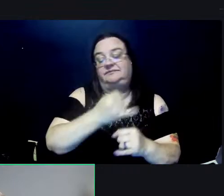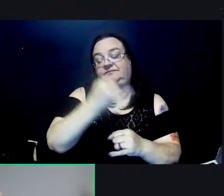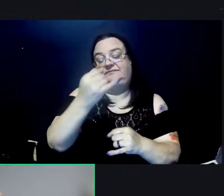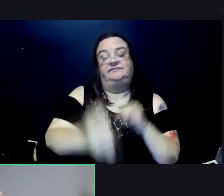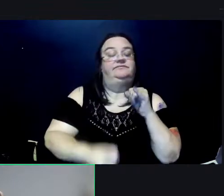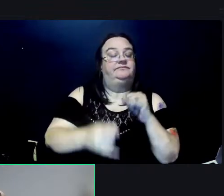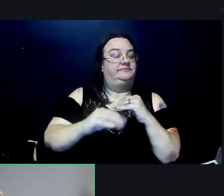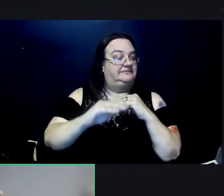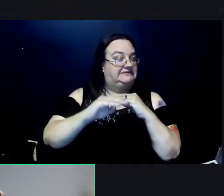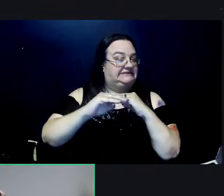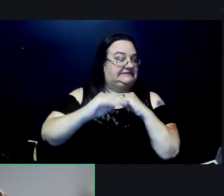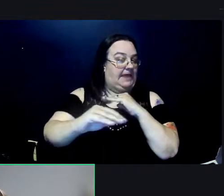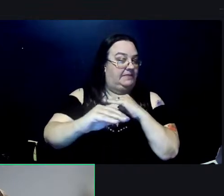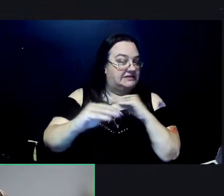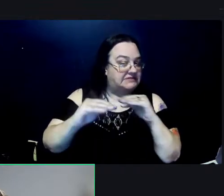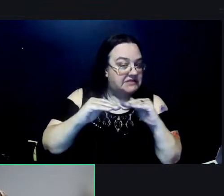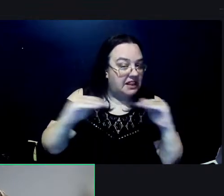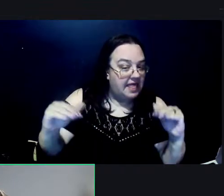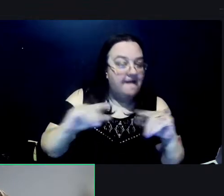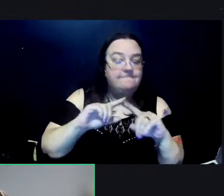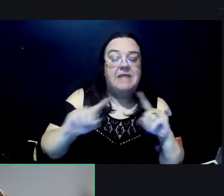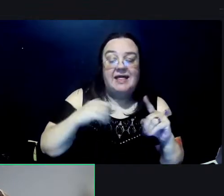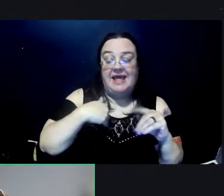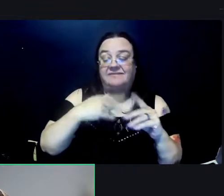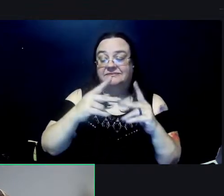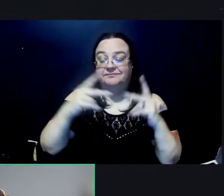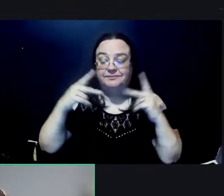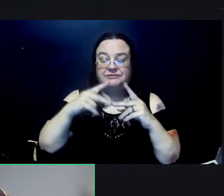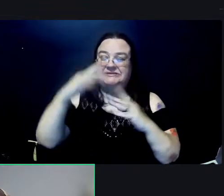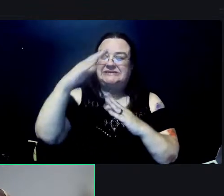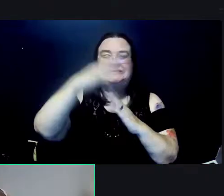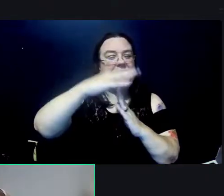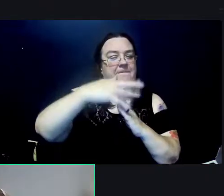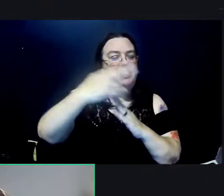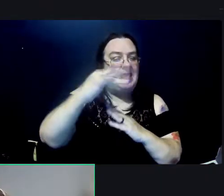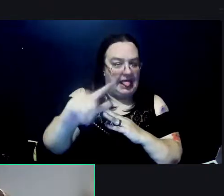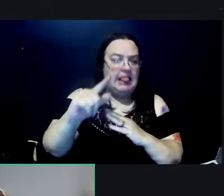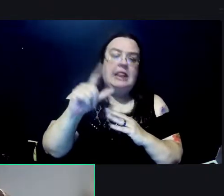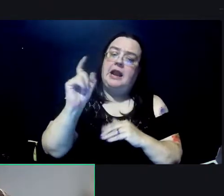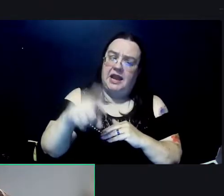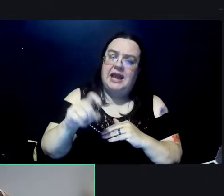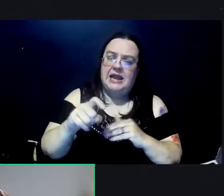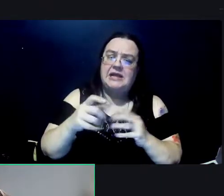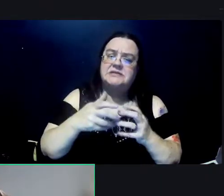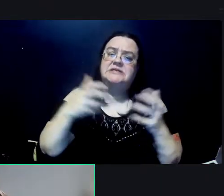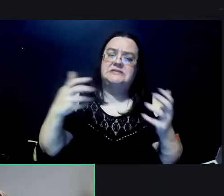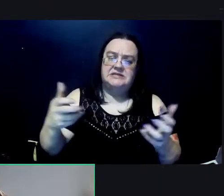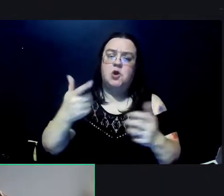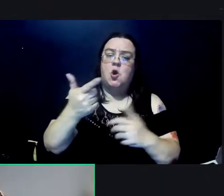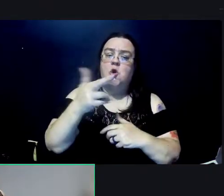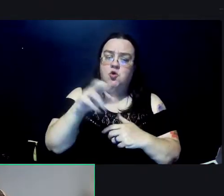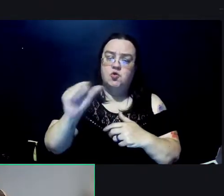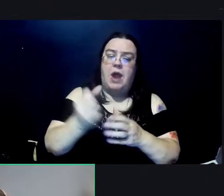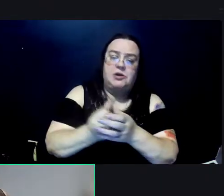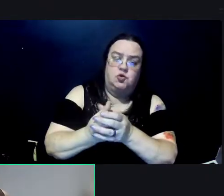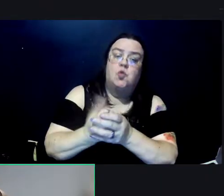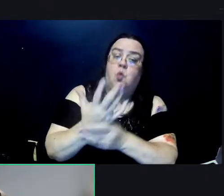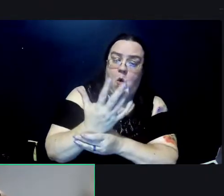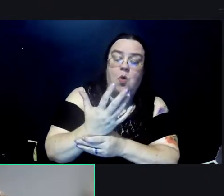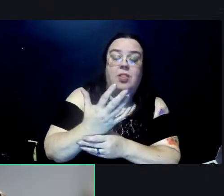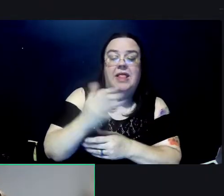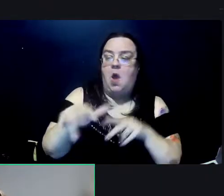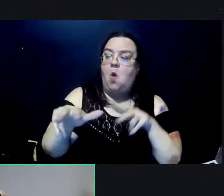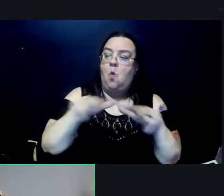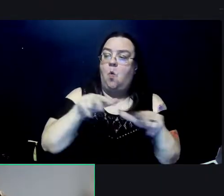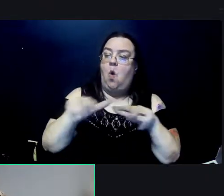level. But there are areas at the top of the hill that does need significant grass growth. It's at that the walkway that